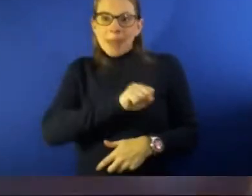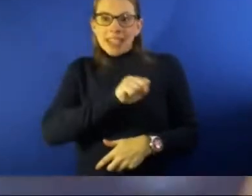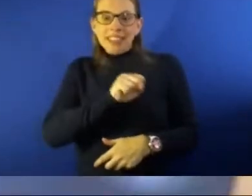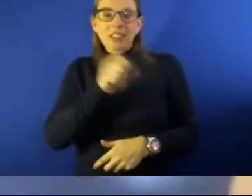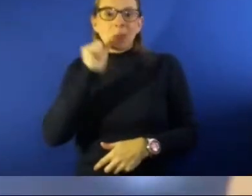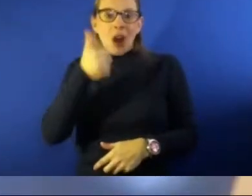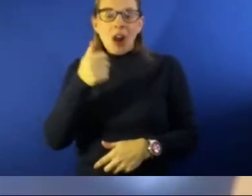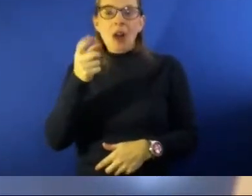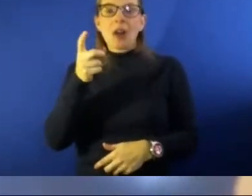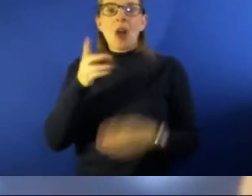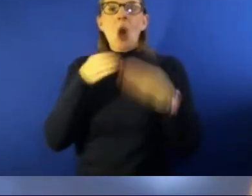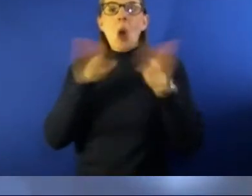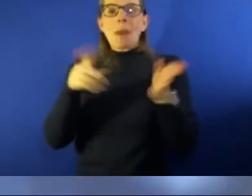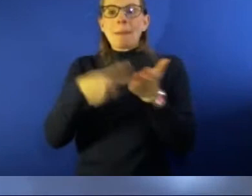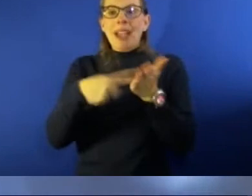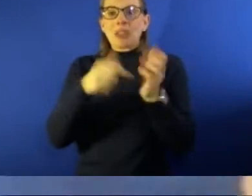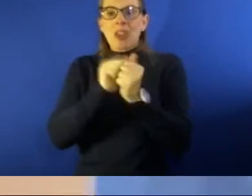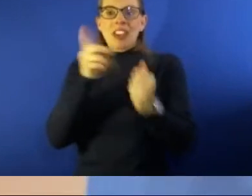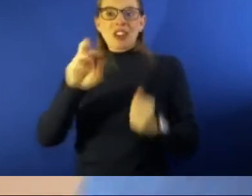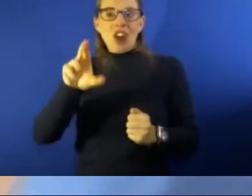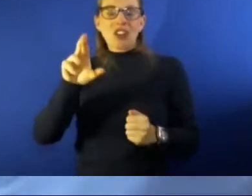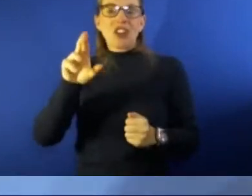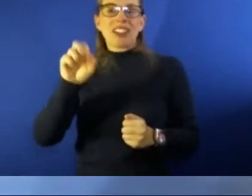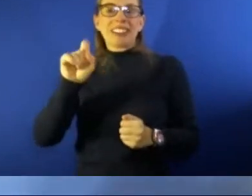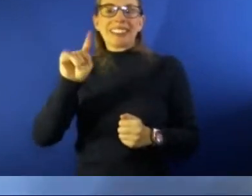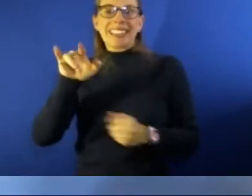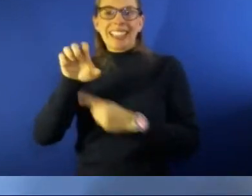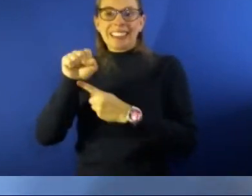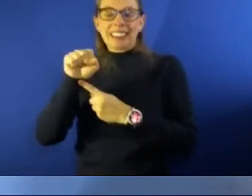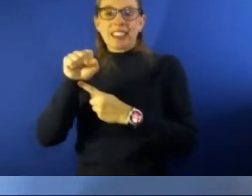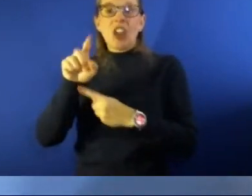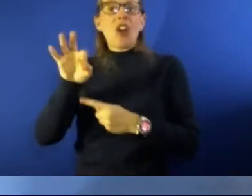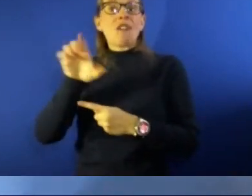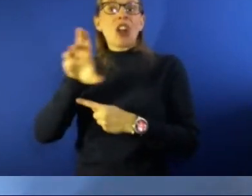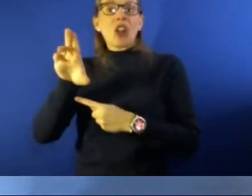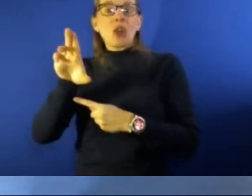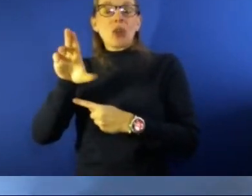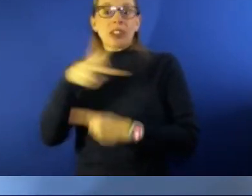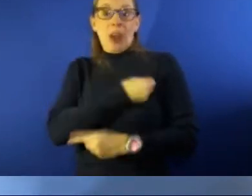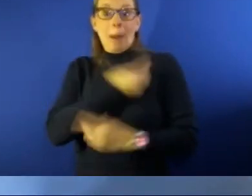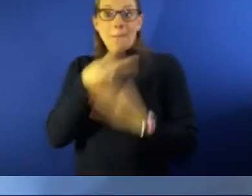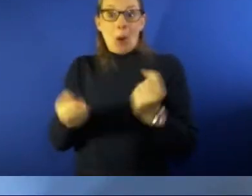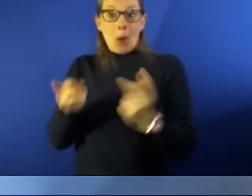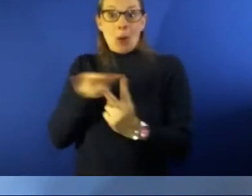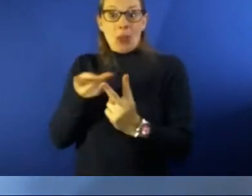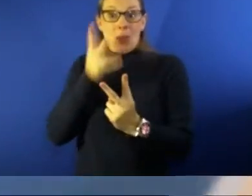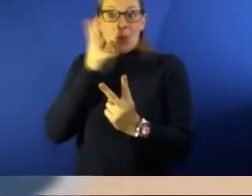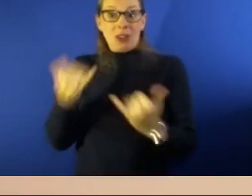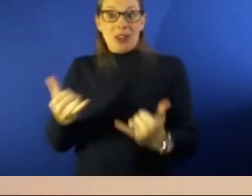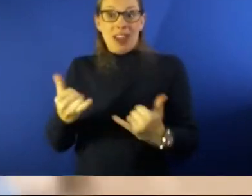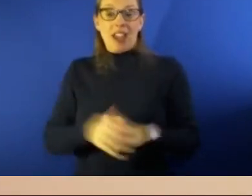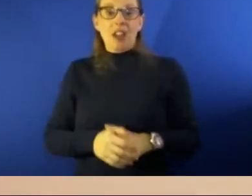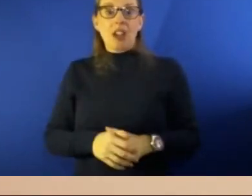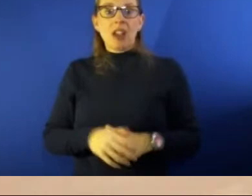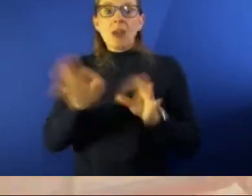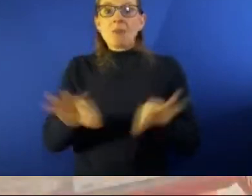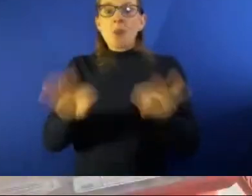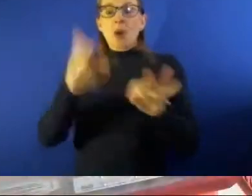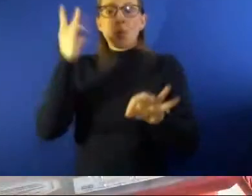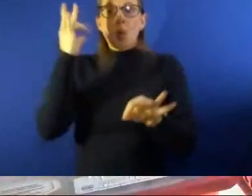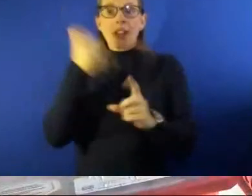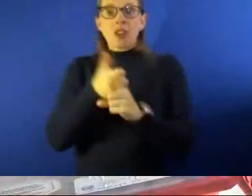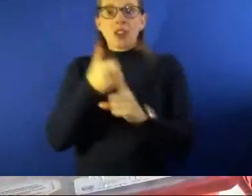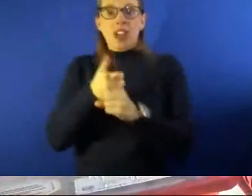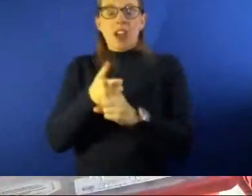he and Dr. Hawkinson are going to roll up their sleeves, get their flu shots live right here on the show. why it's so important that you get yours this year.